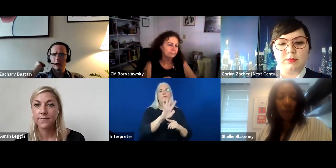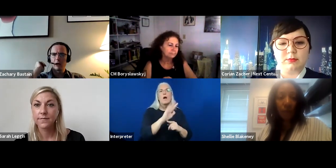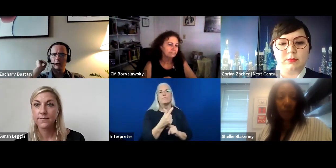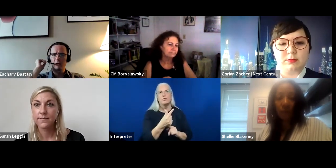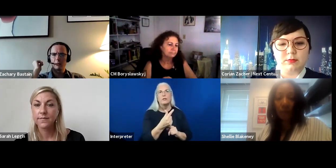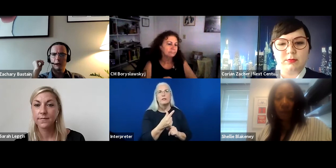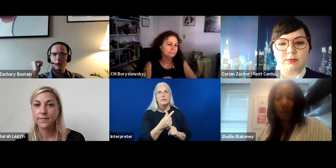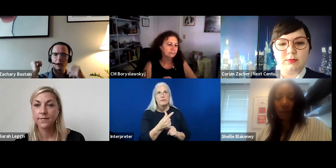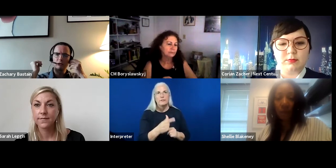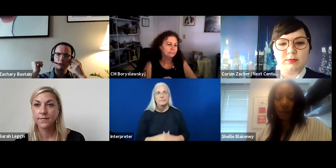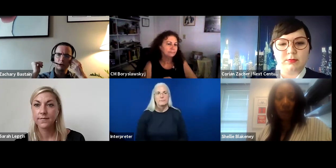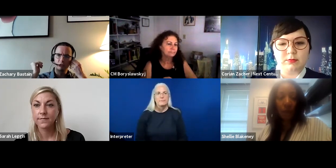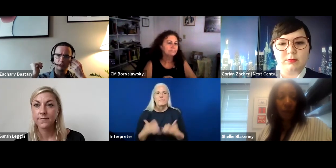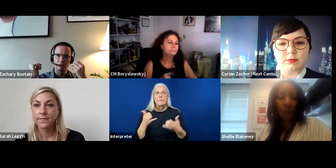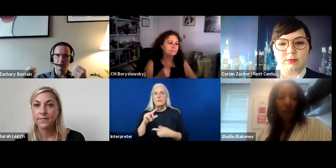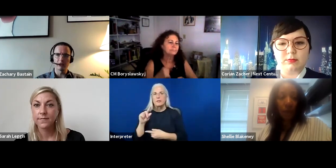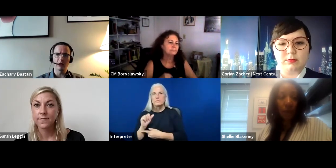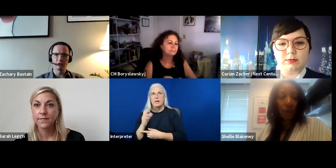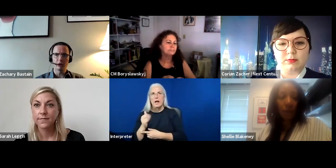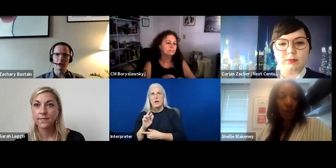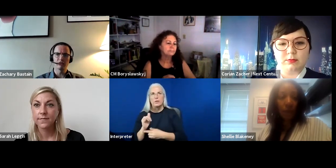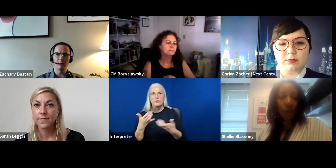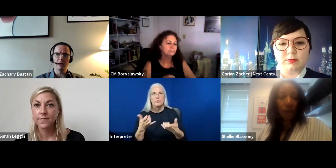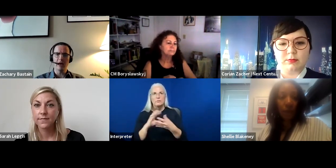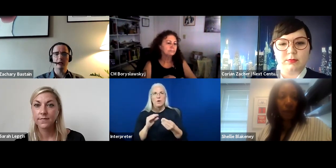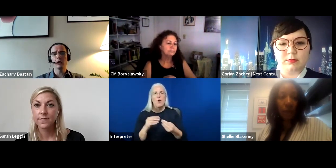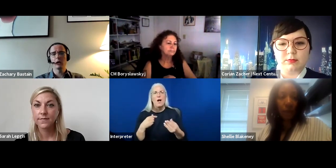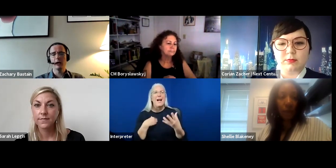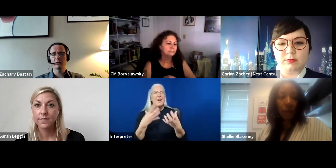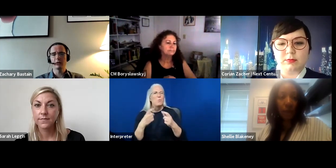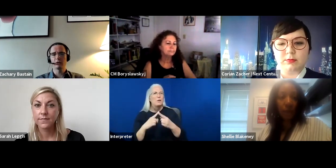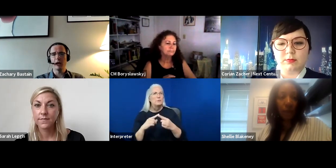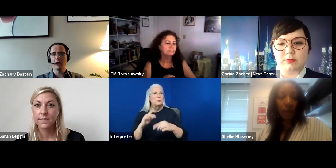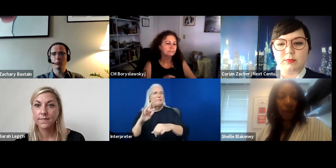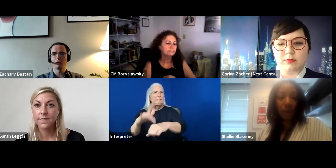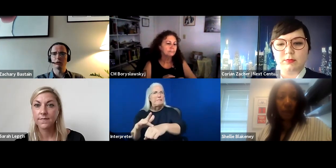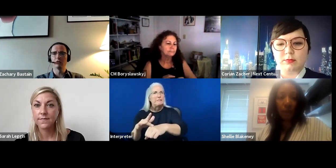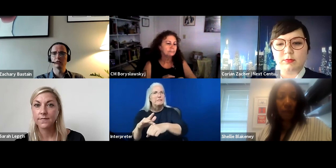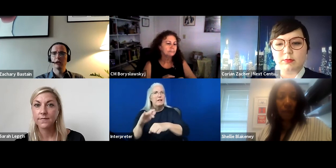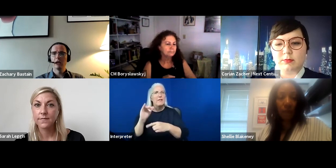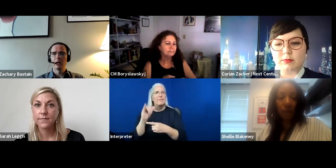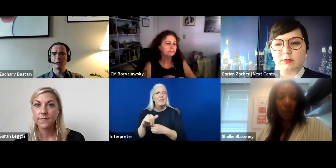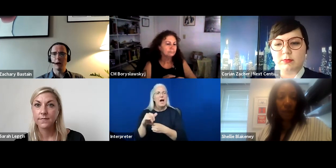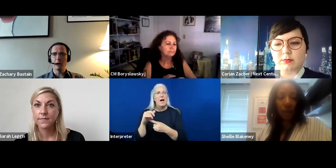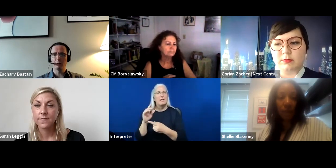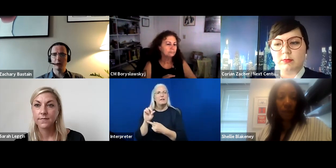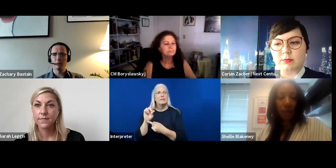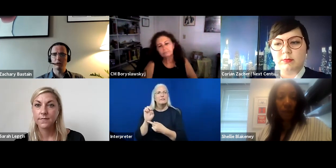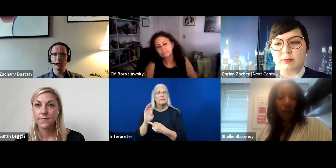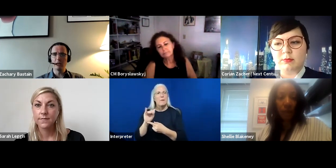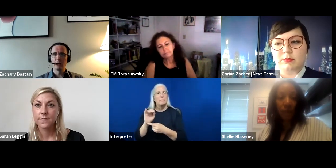answer, Sarah, but I wanted to touch on something that I saw Debbie Hagner ask in the chat, which is, if you